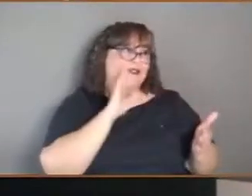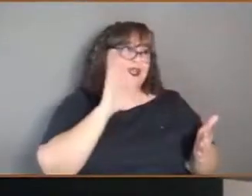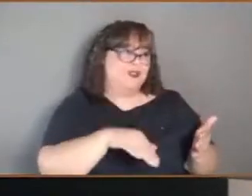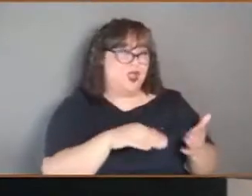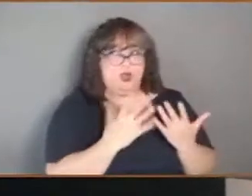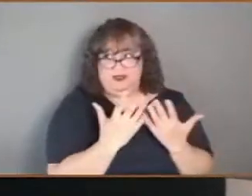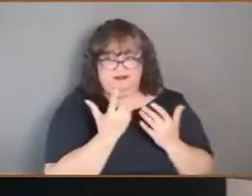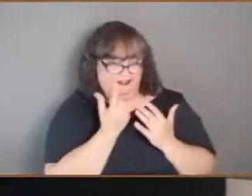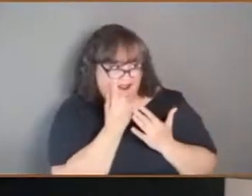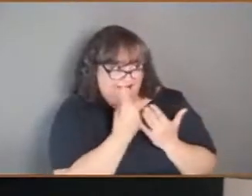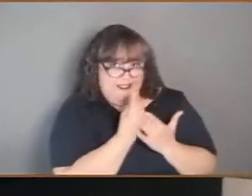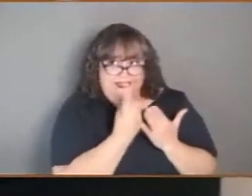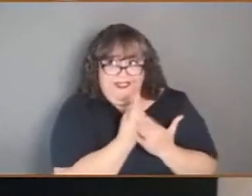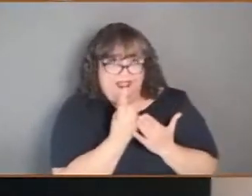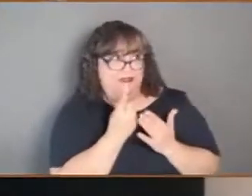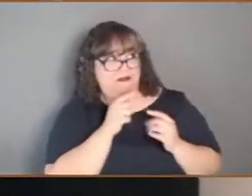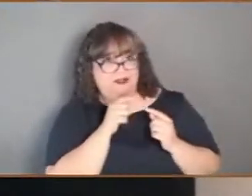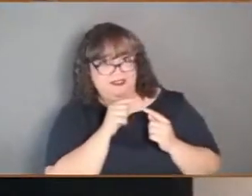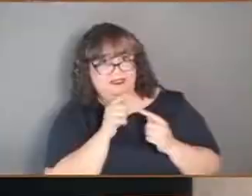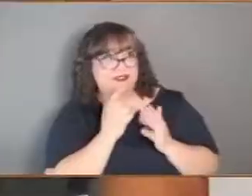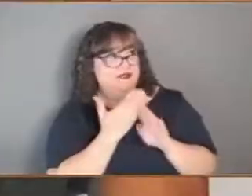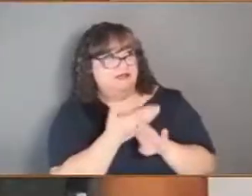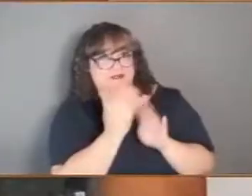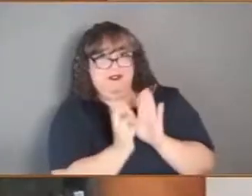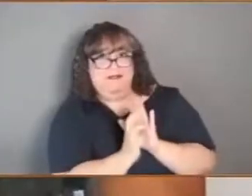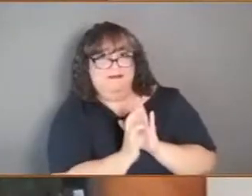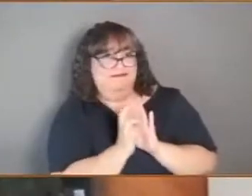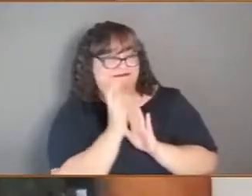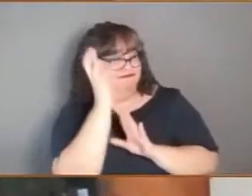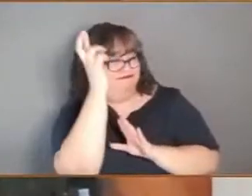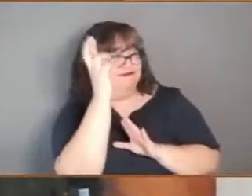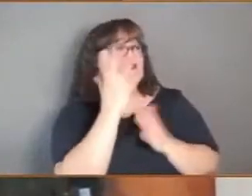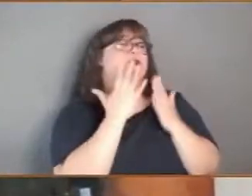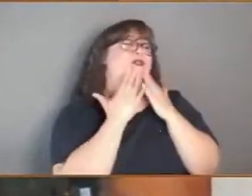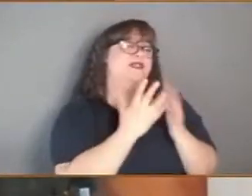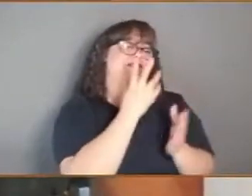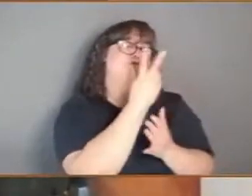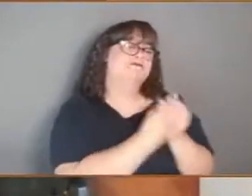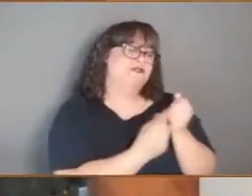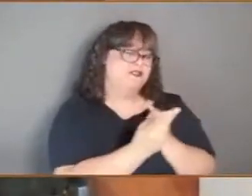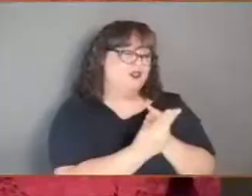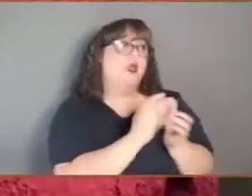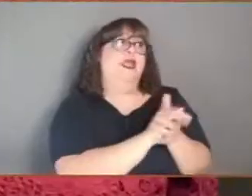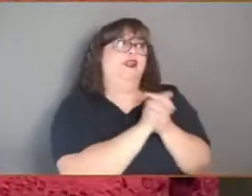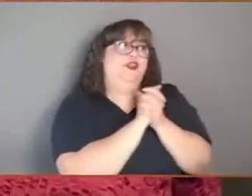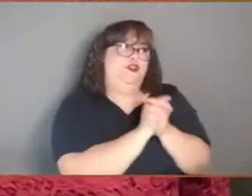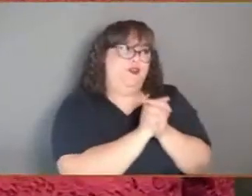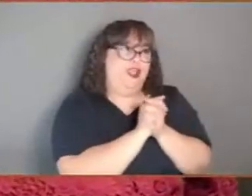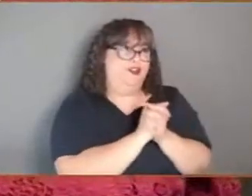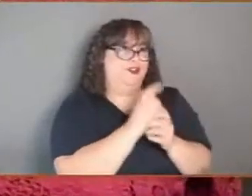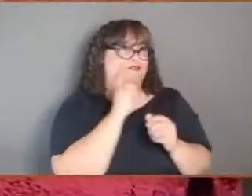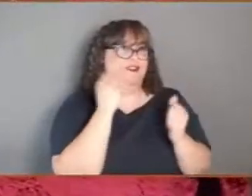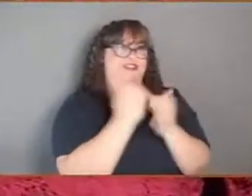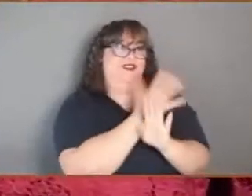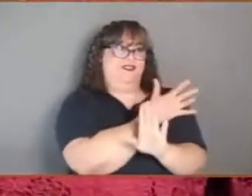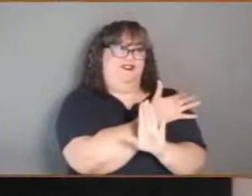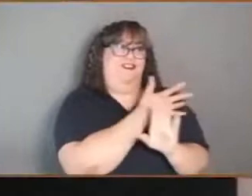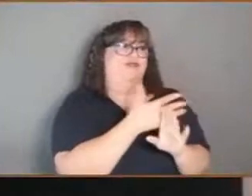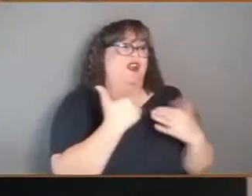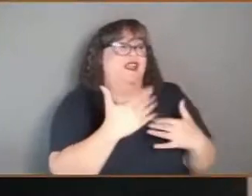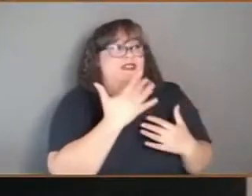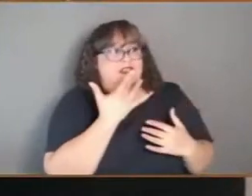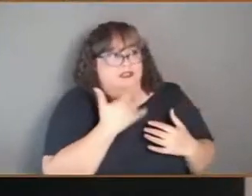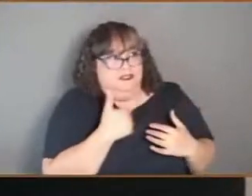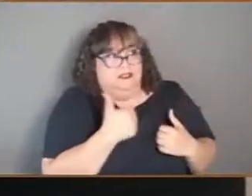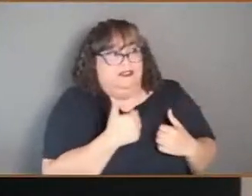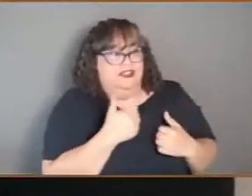next couple days here from Lucy blasting off away from us. So thank you both. Congratulations on all that's happened so far, and best of luck over the next 12 years on this